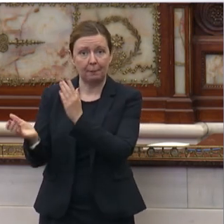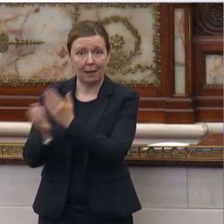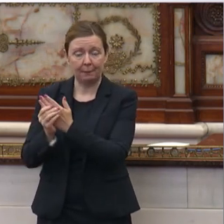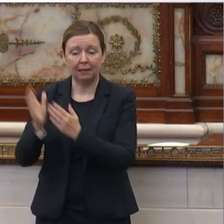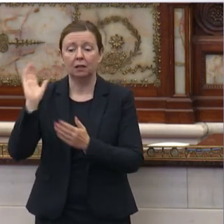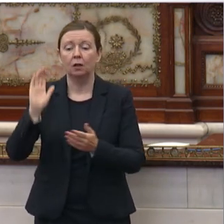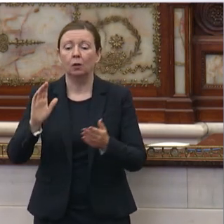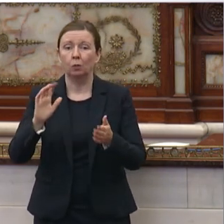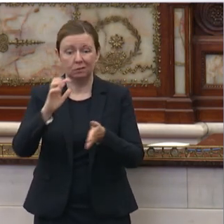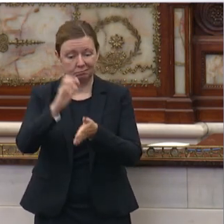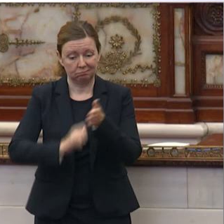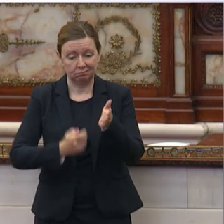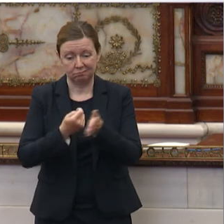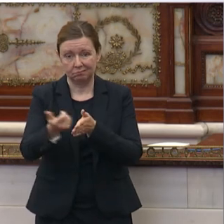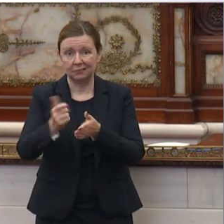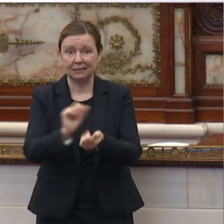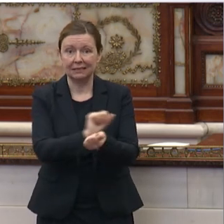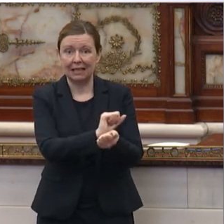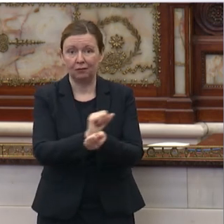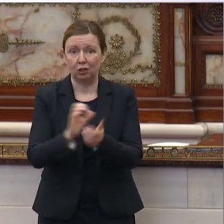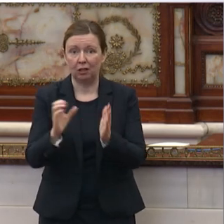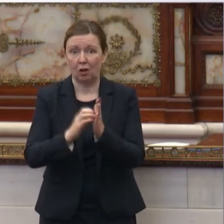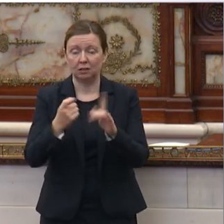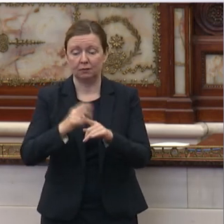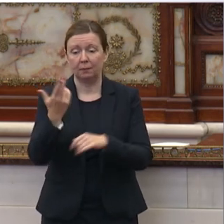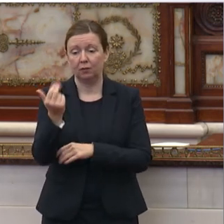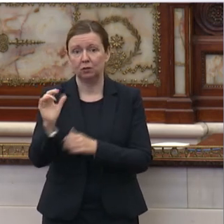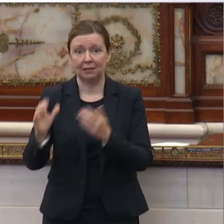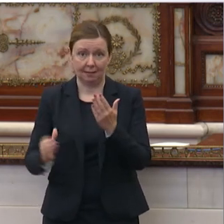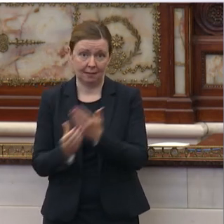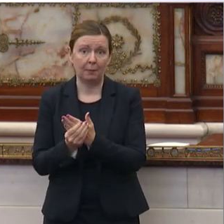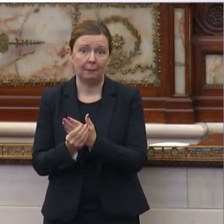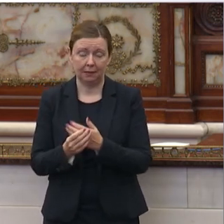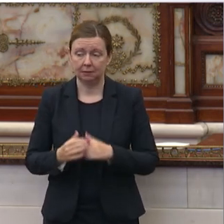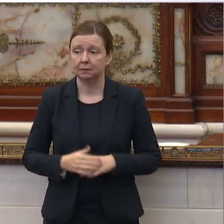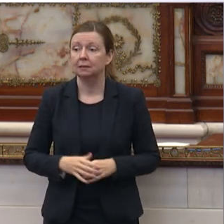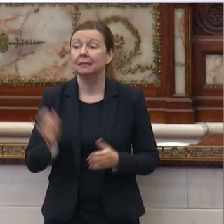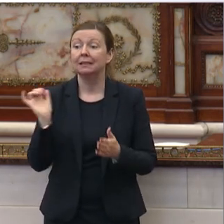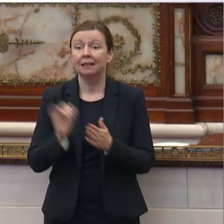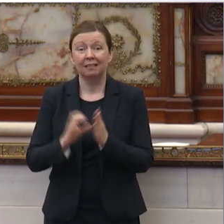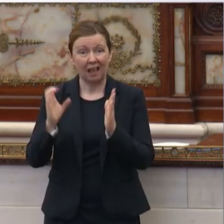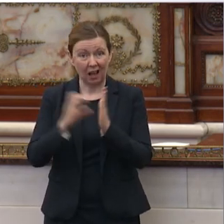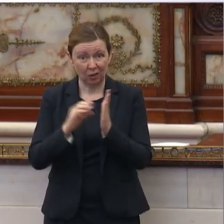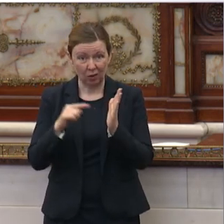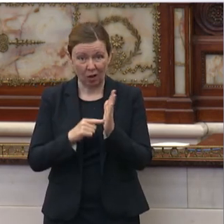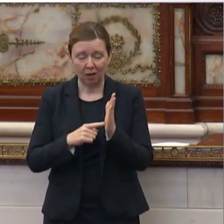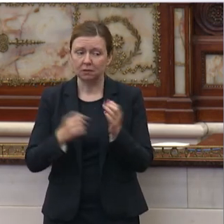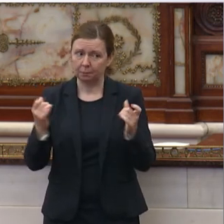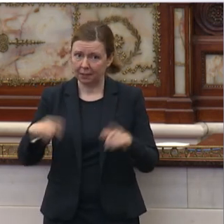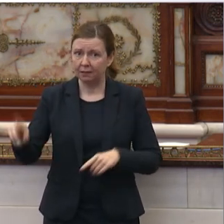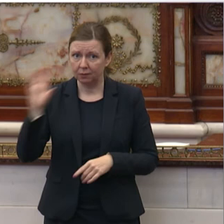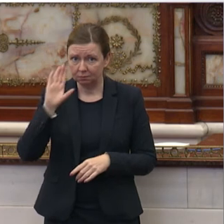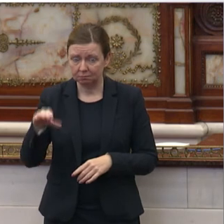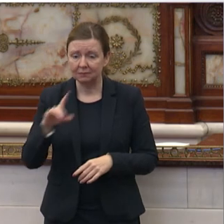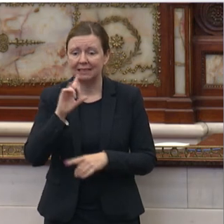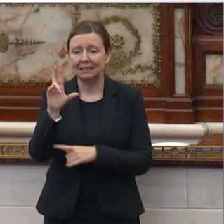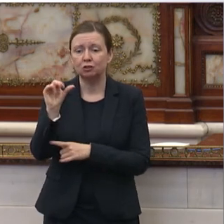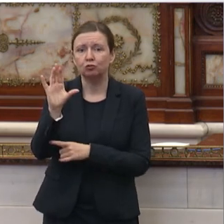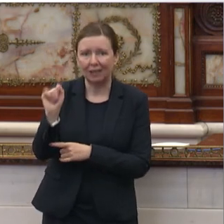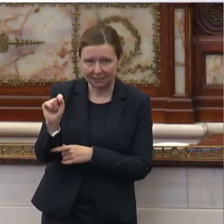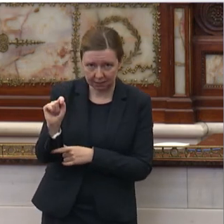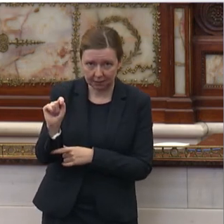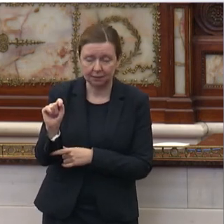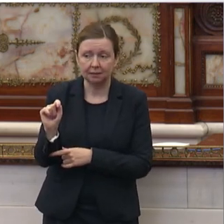strike the slavery clause from the 13th Amendment. This clause as many of you know, is racist in